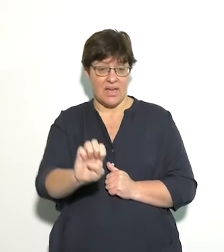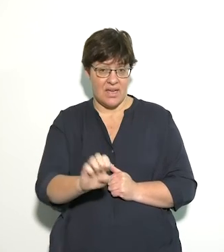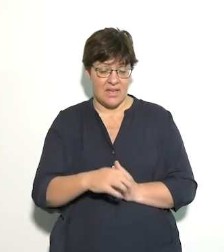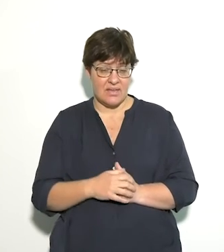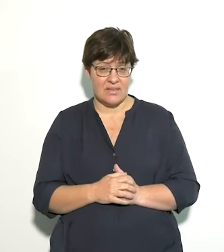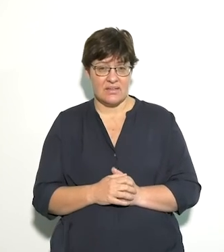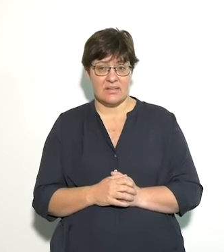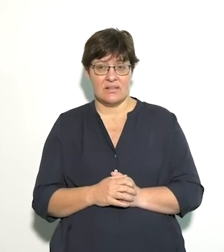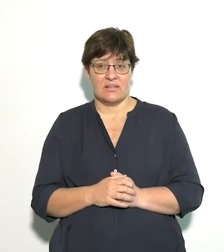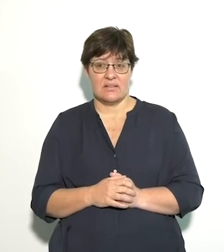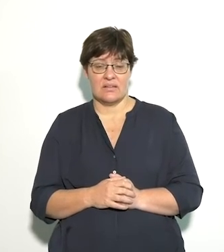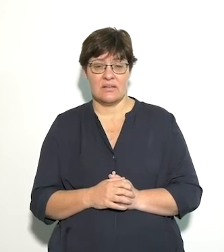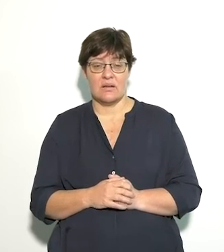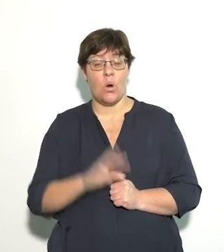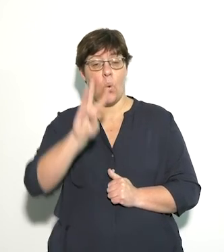the,